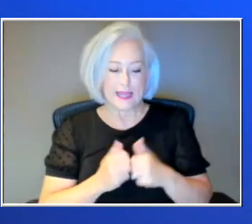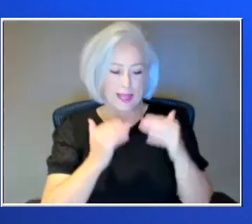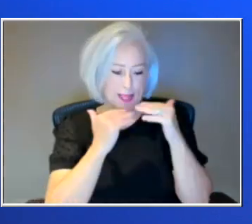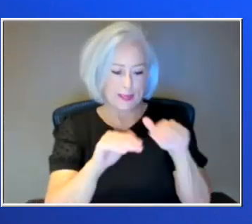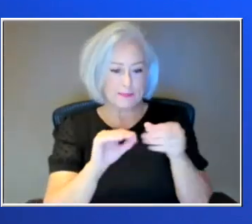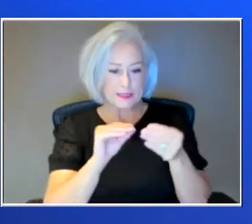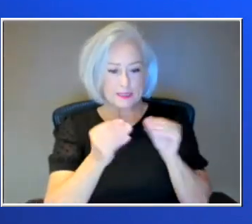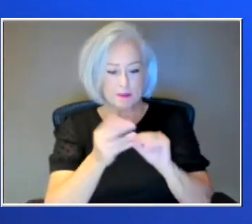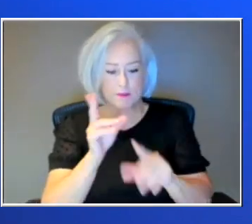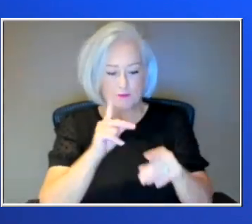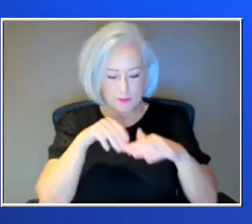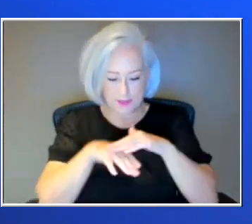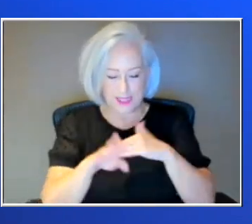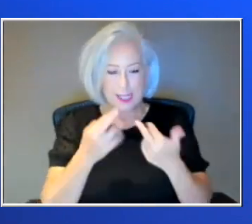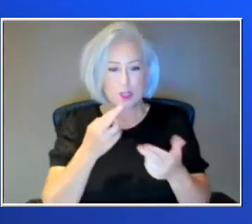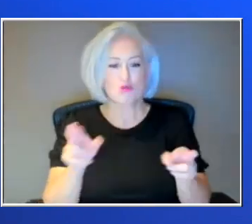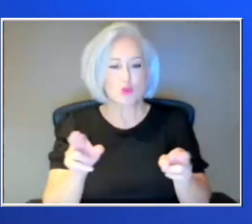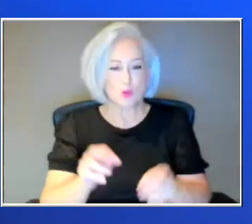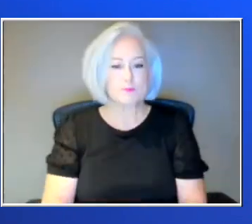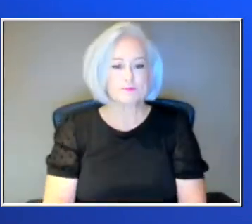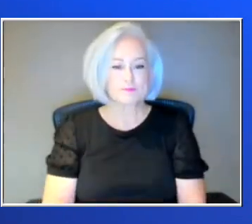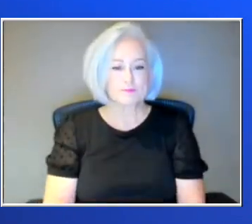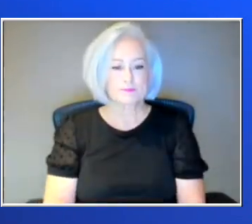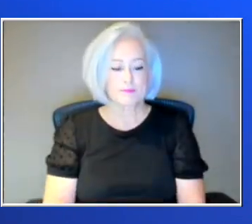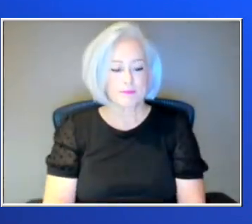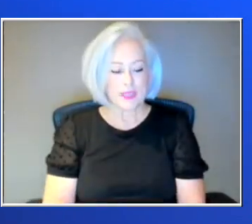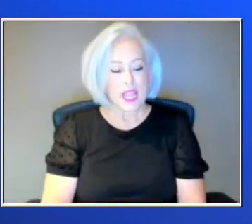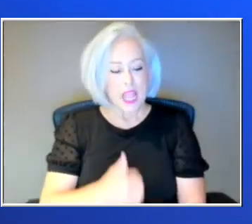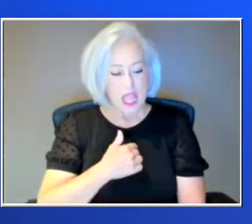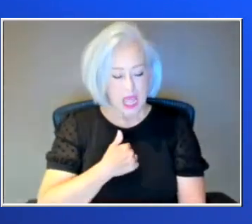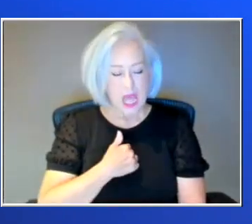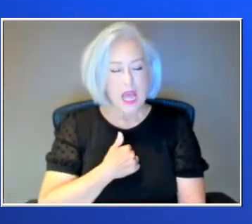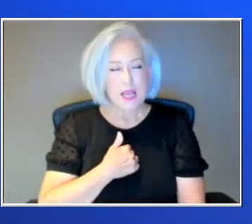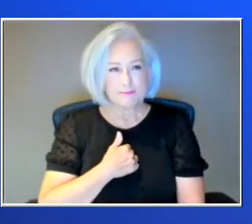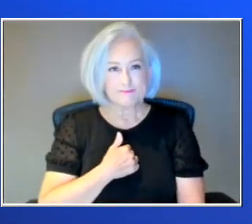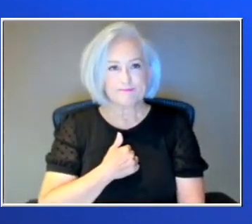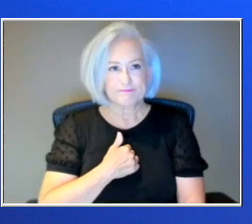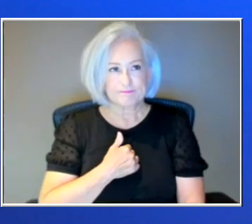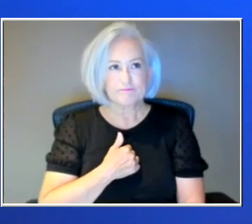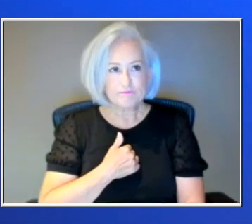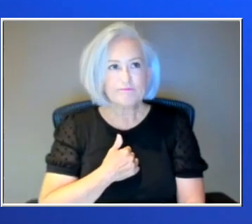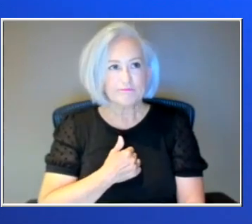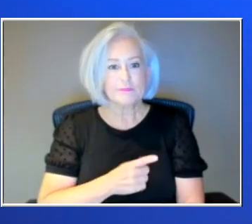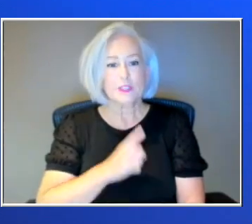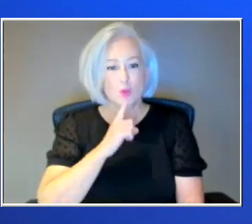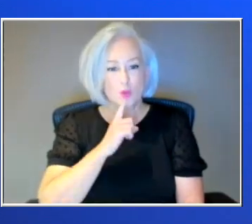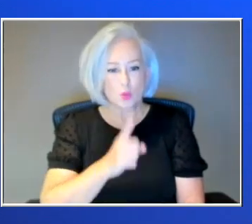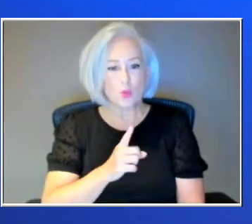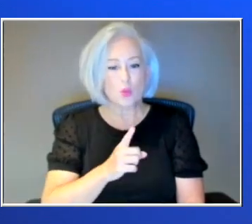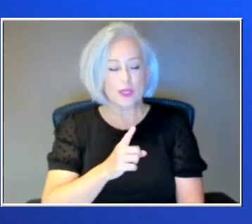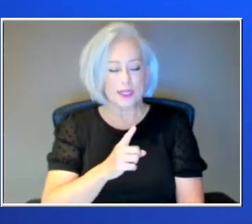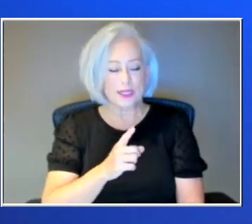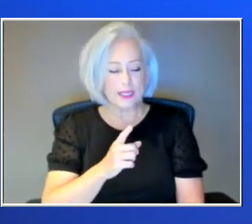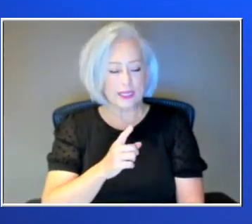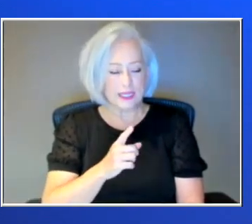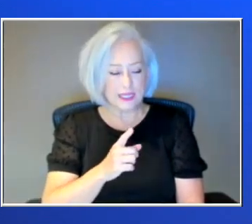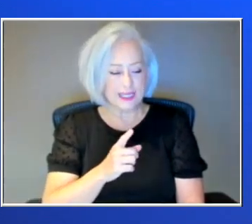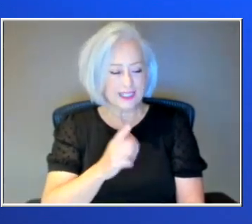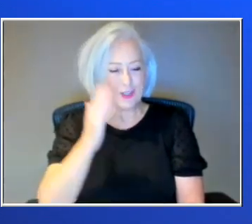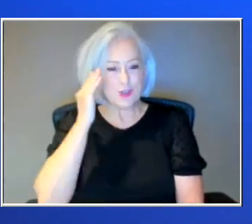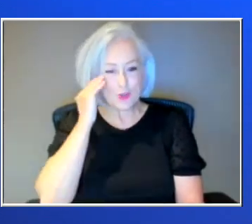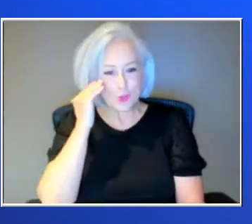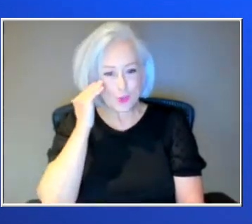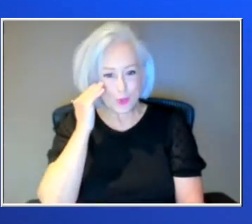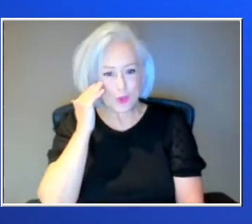room. But it really got me through knowing it was a Monday through Friday,